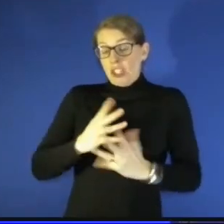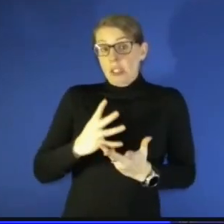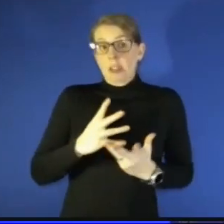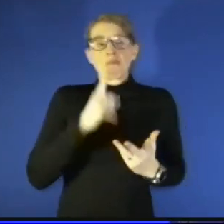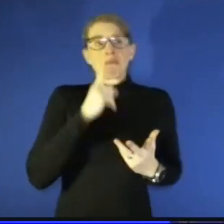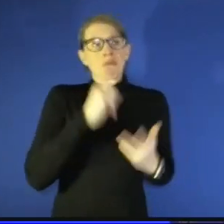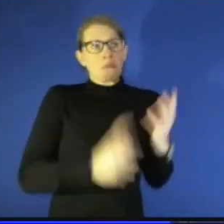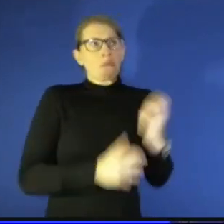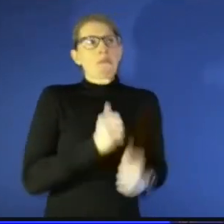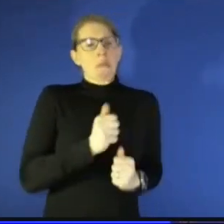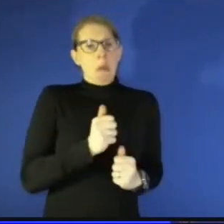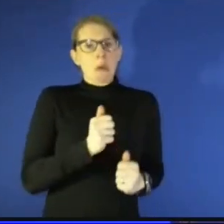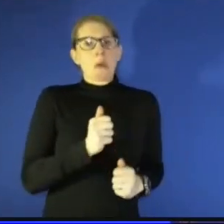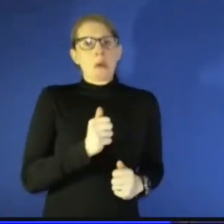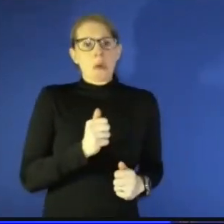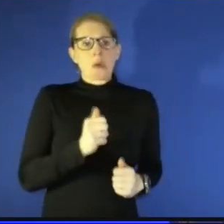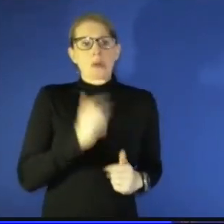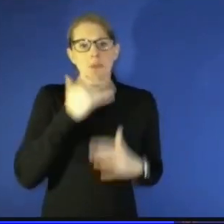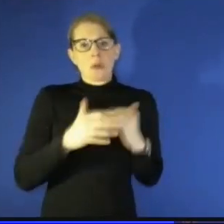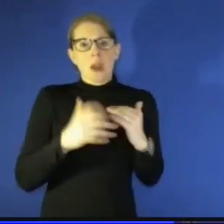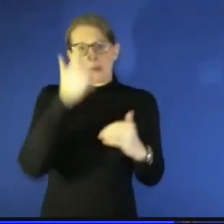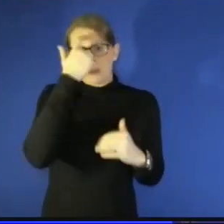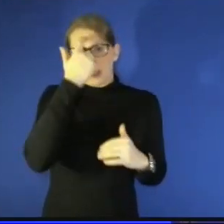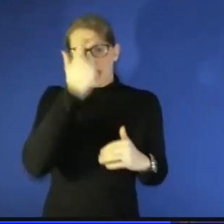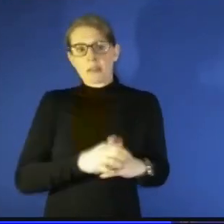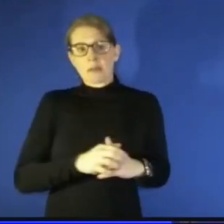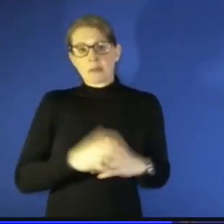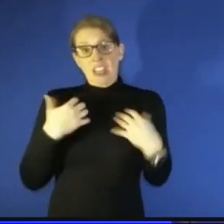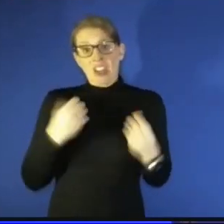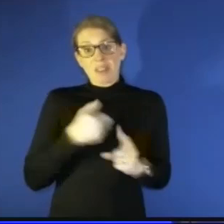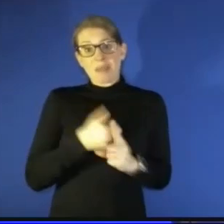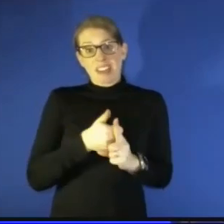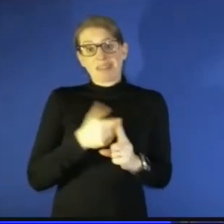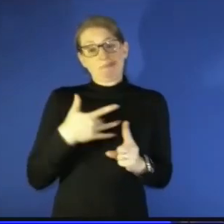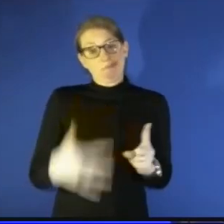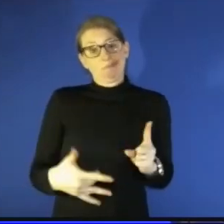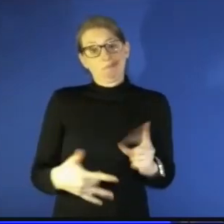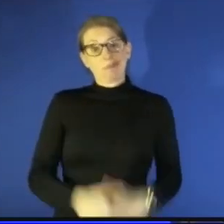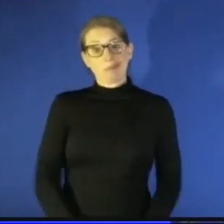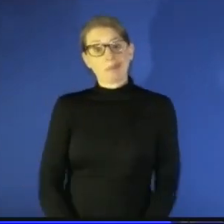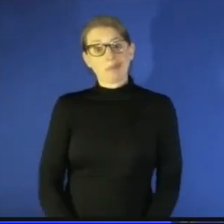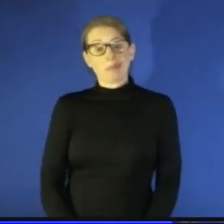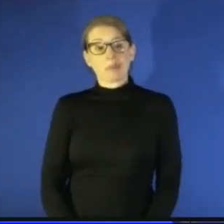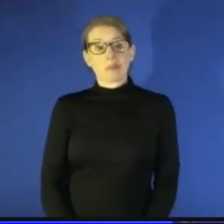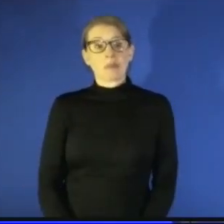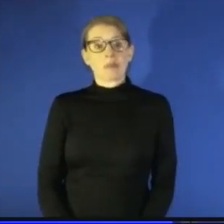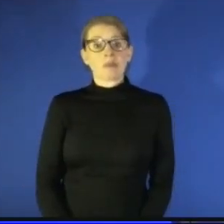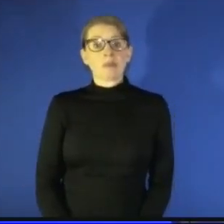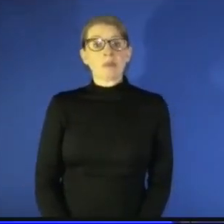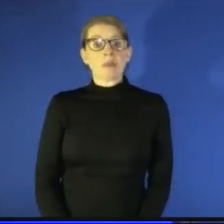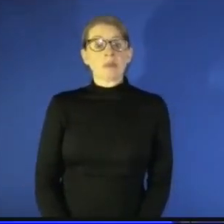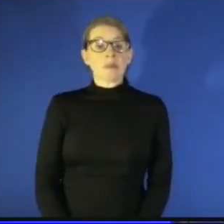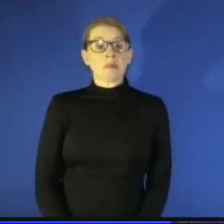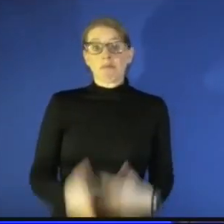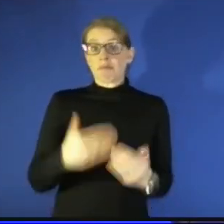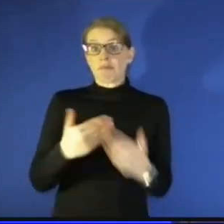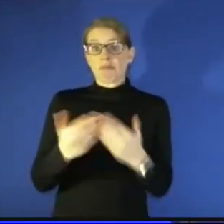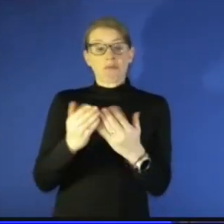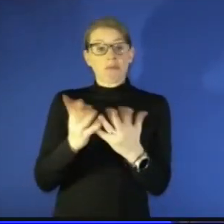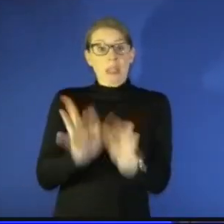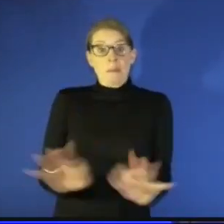of brain bleeds do heal themselves on their own. Even the ones that are big enough to come to my